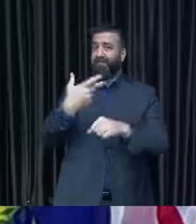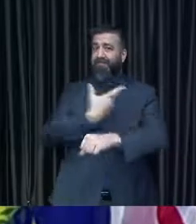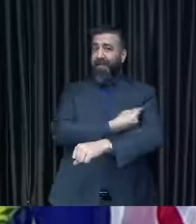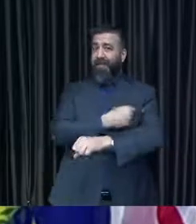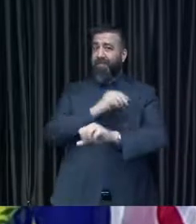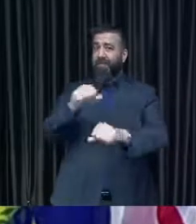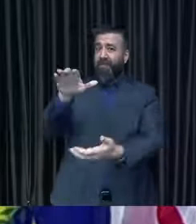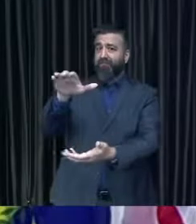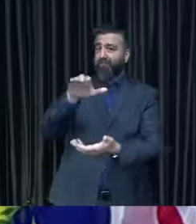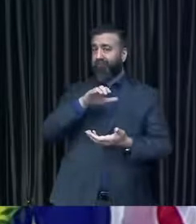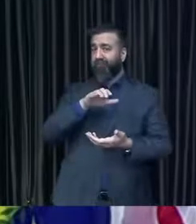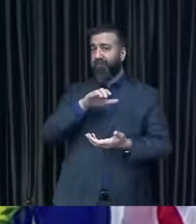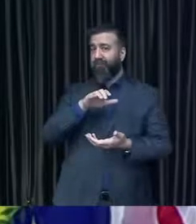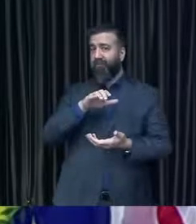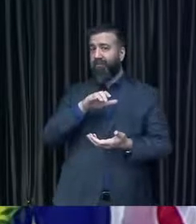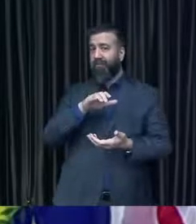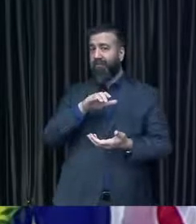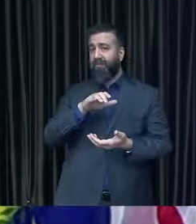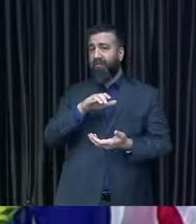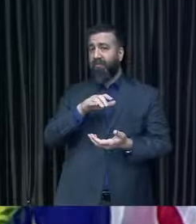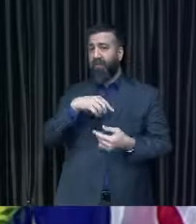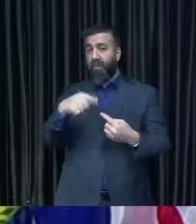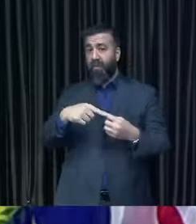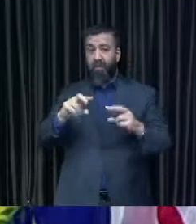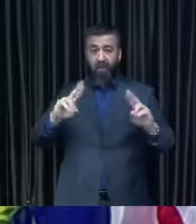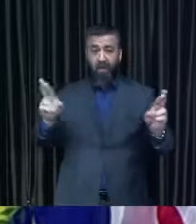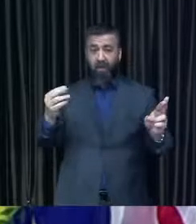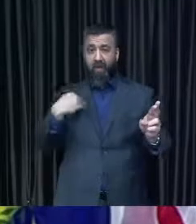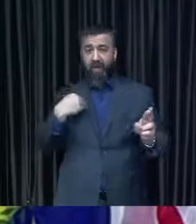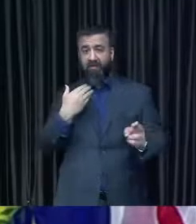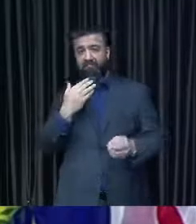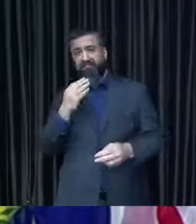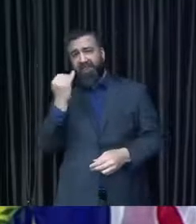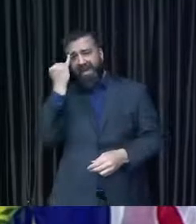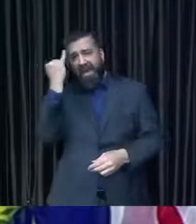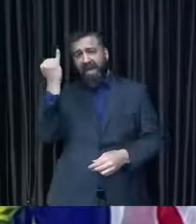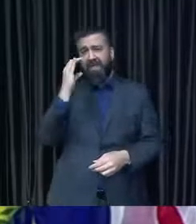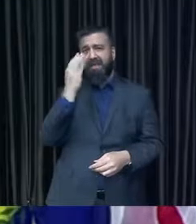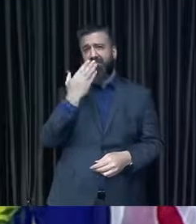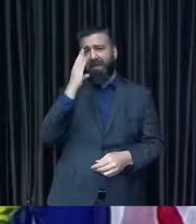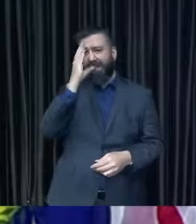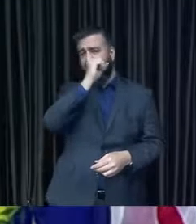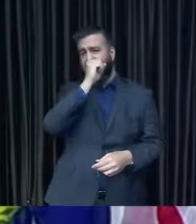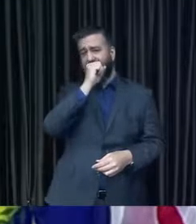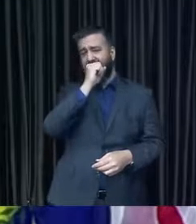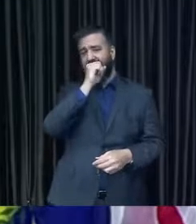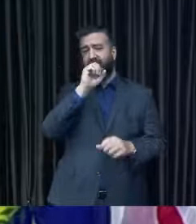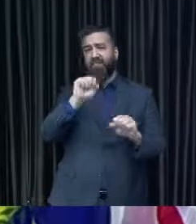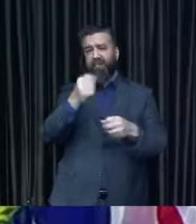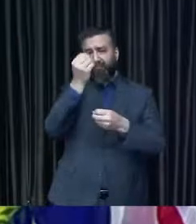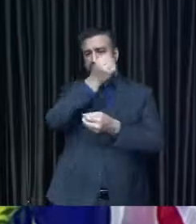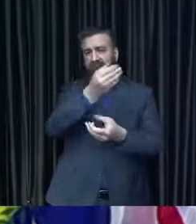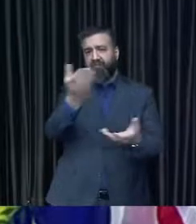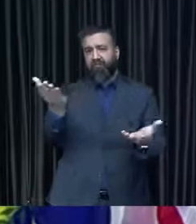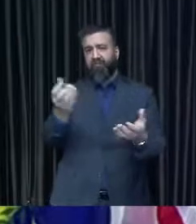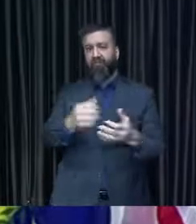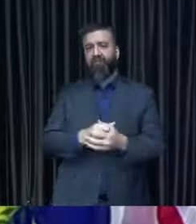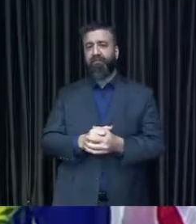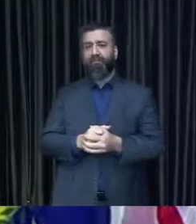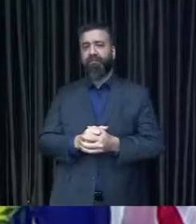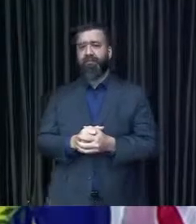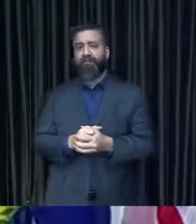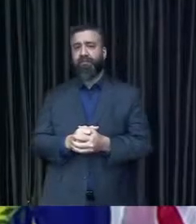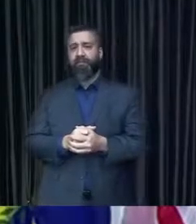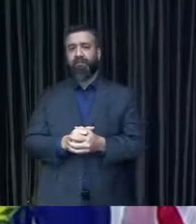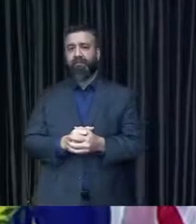County. And as soon as we have an estimate about the delivery of those vaccines, we will have an estimate about when we can